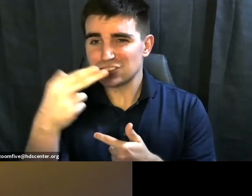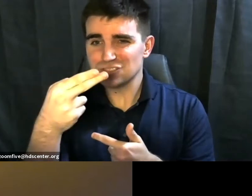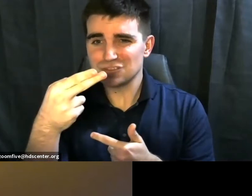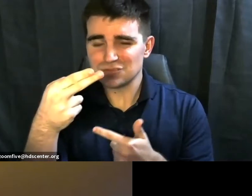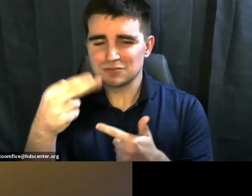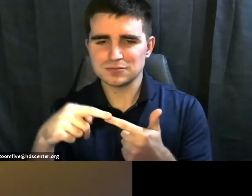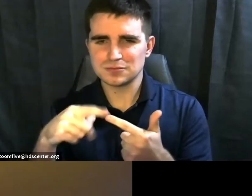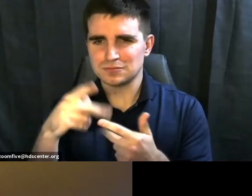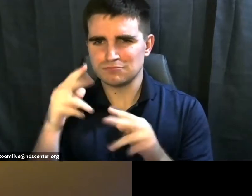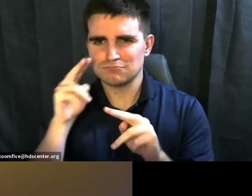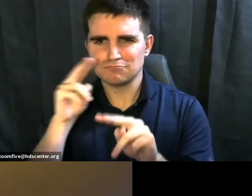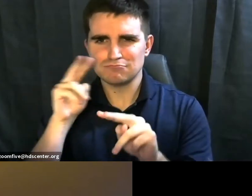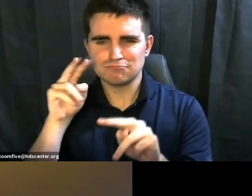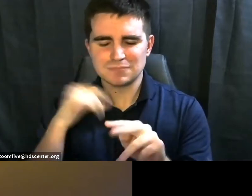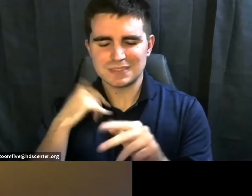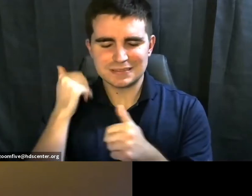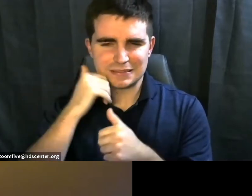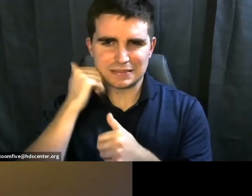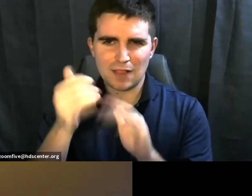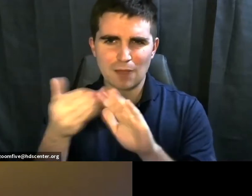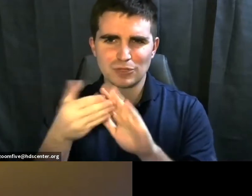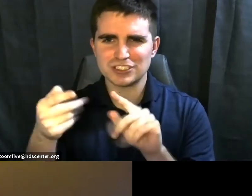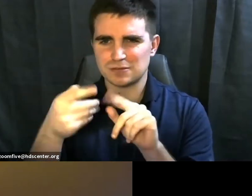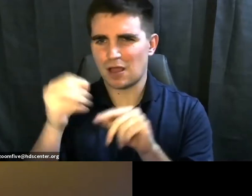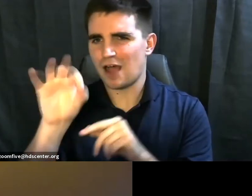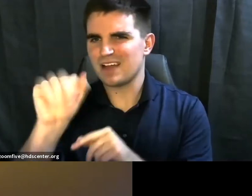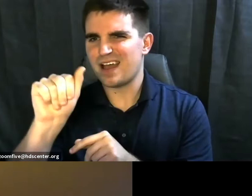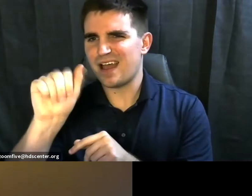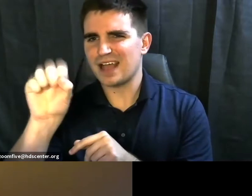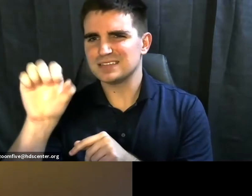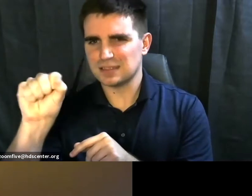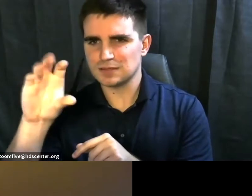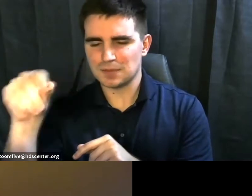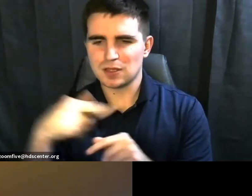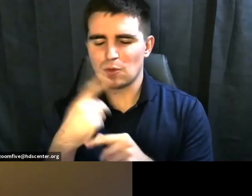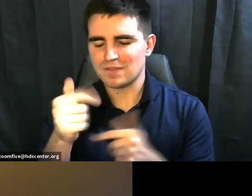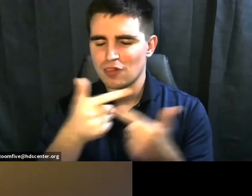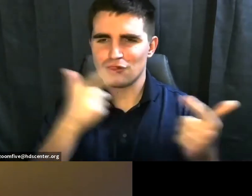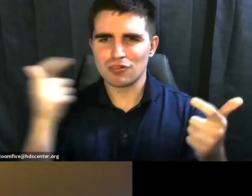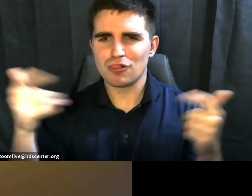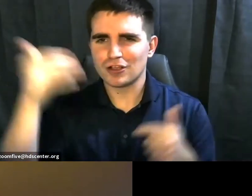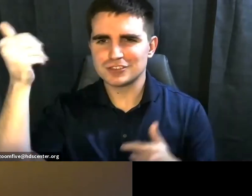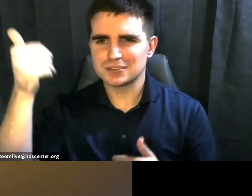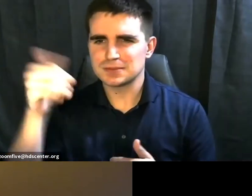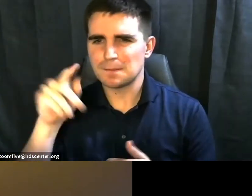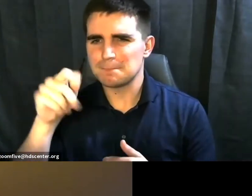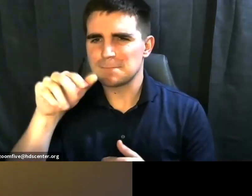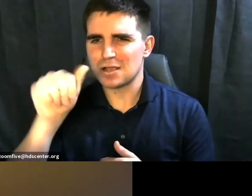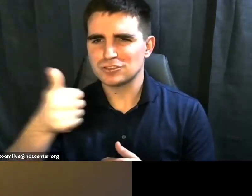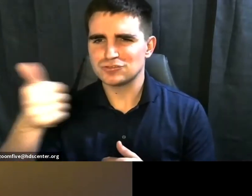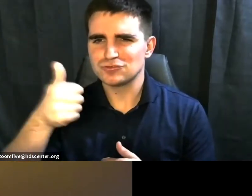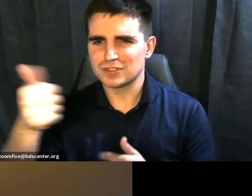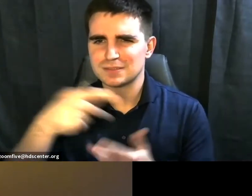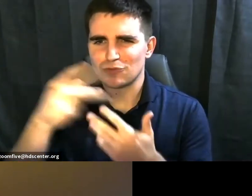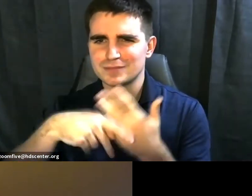daily operations of Access, one of the largest paratransit brokerage programs in the United States. Access, sponsored